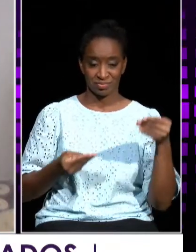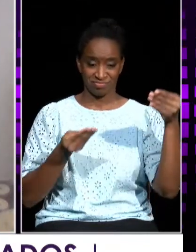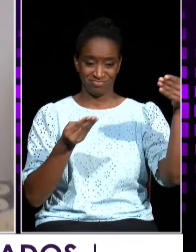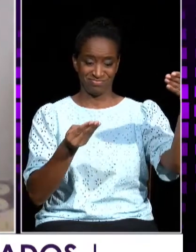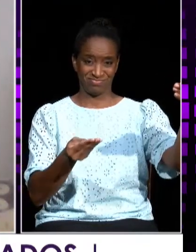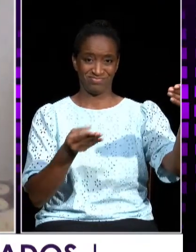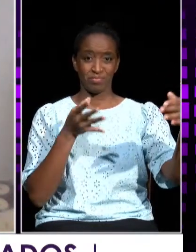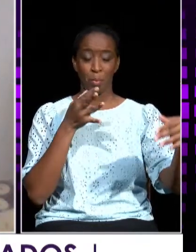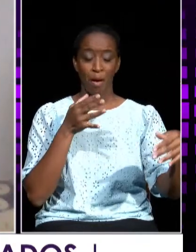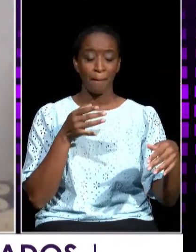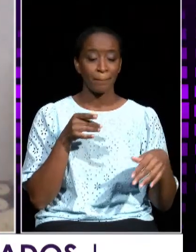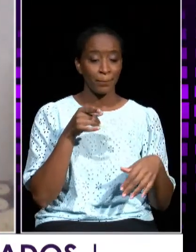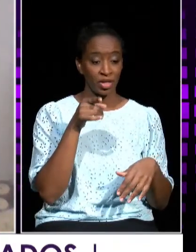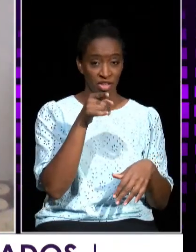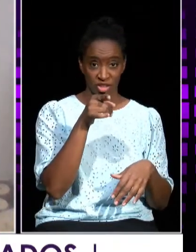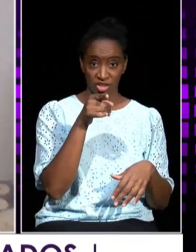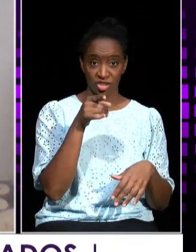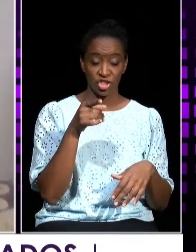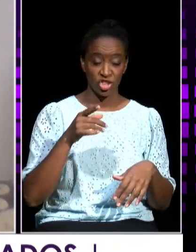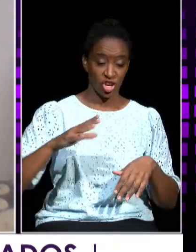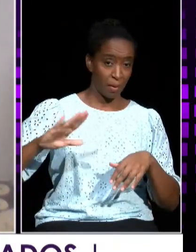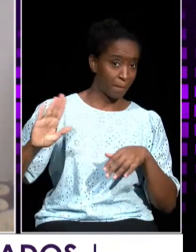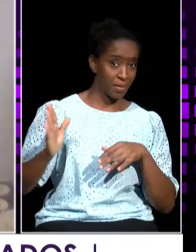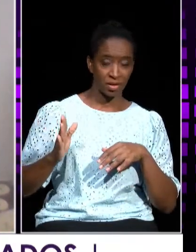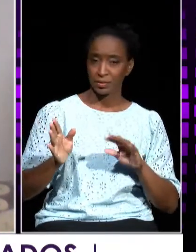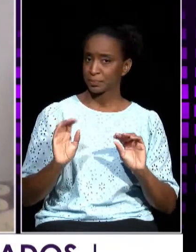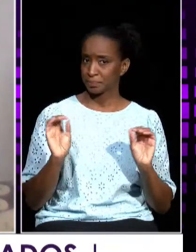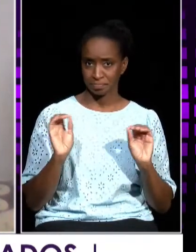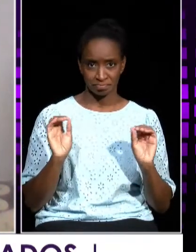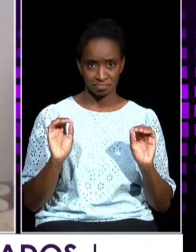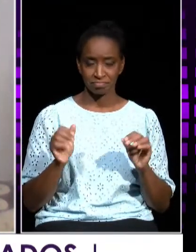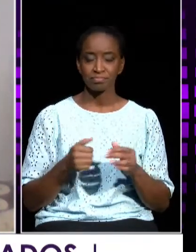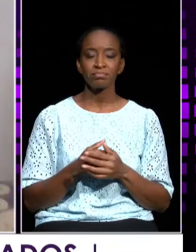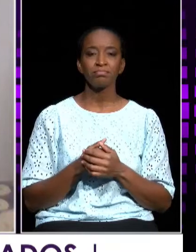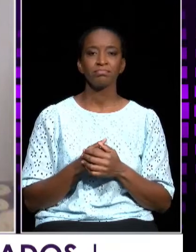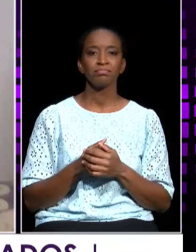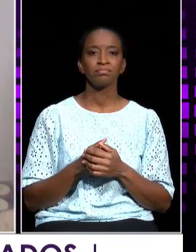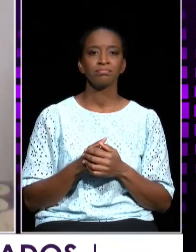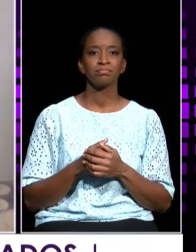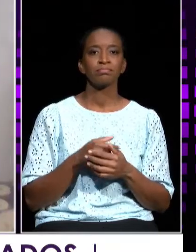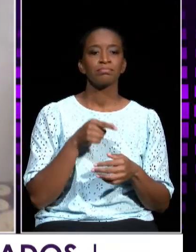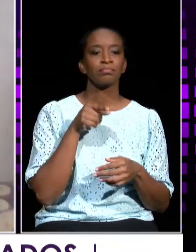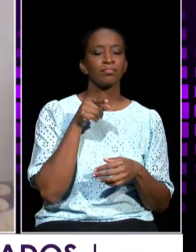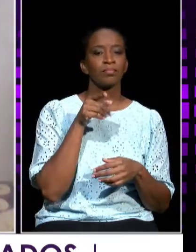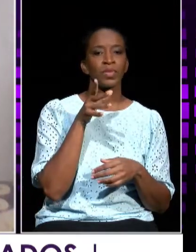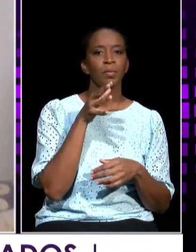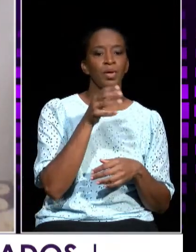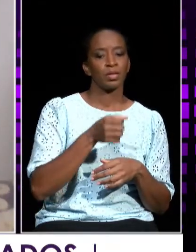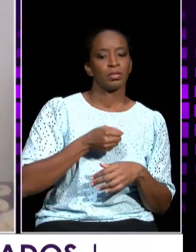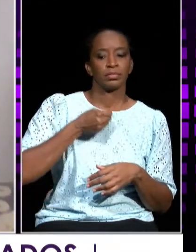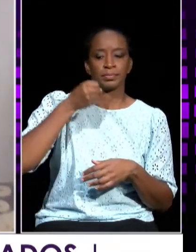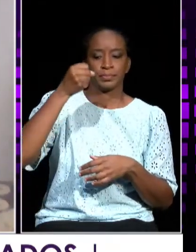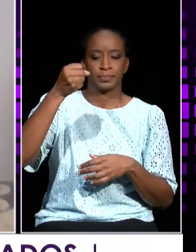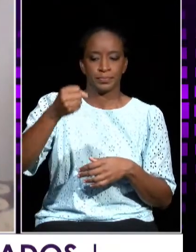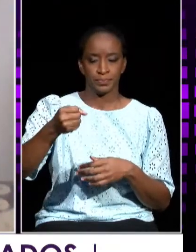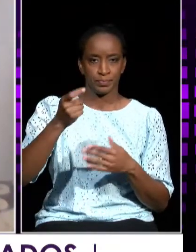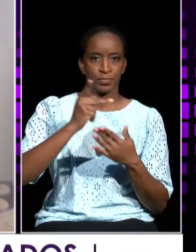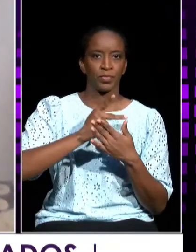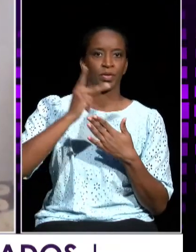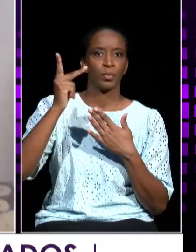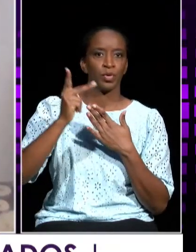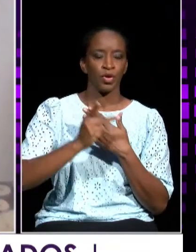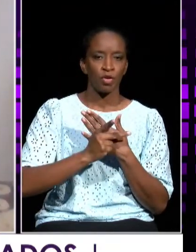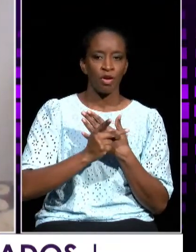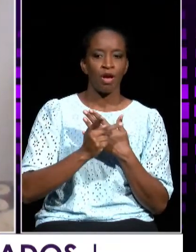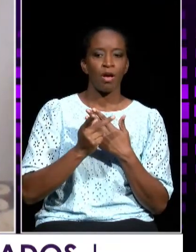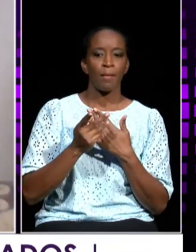Fire Service. And going into that program, I was taught the responsibility of education